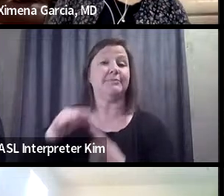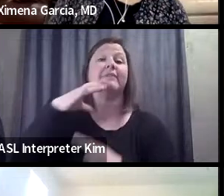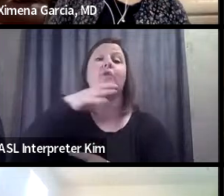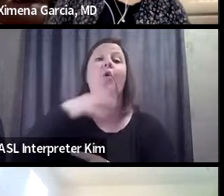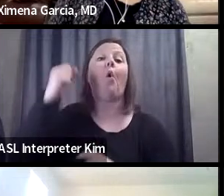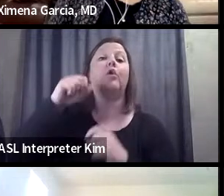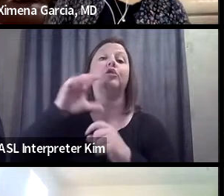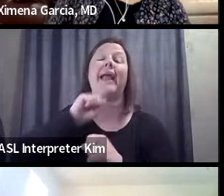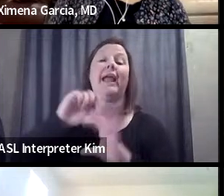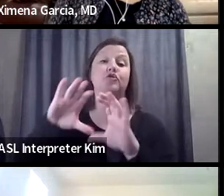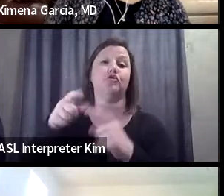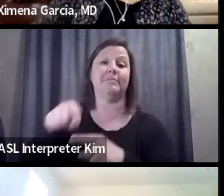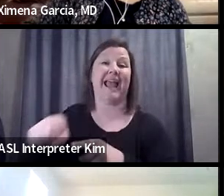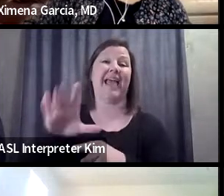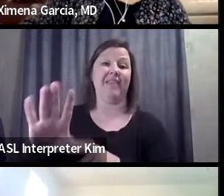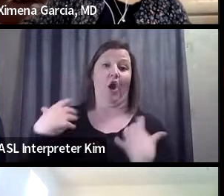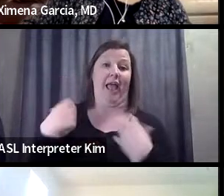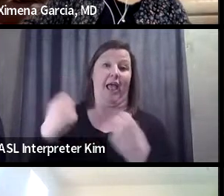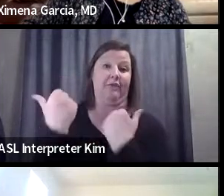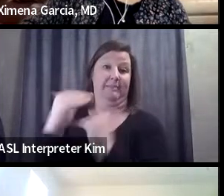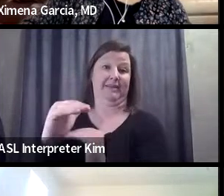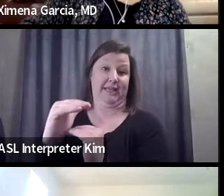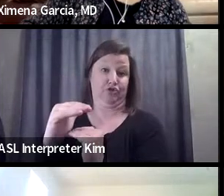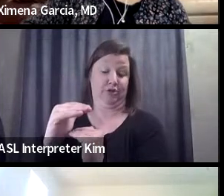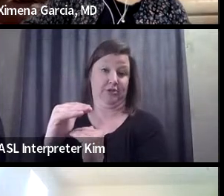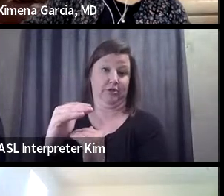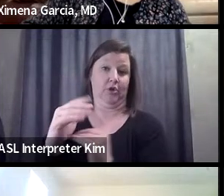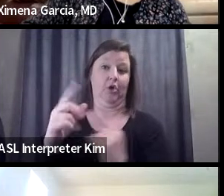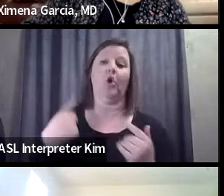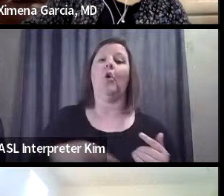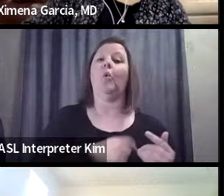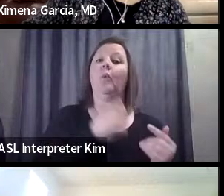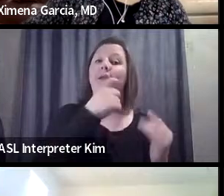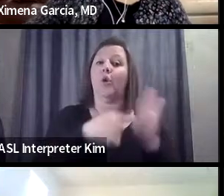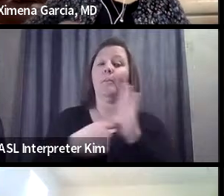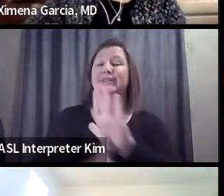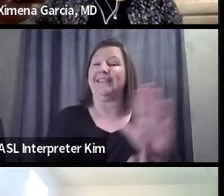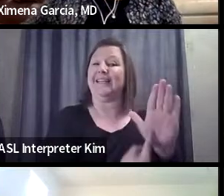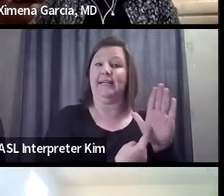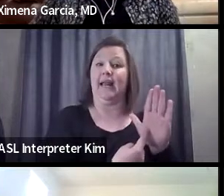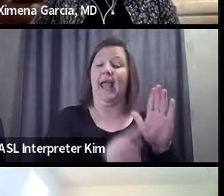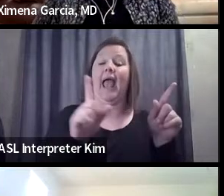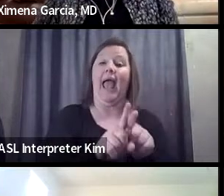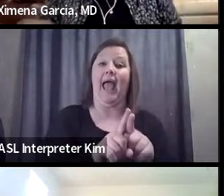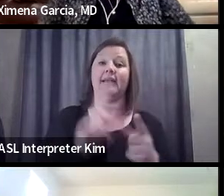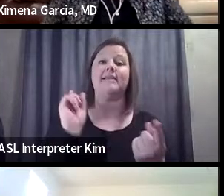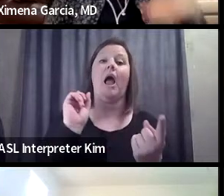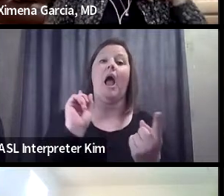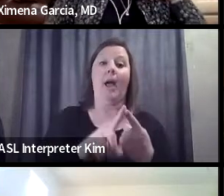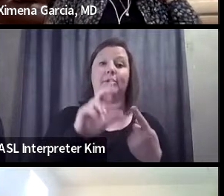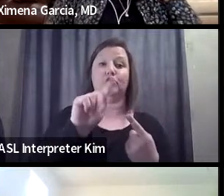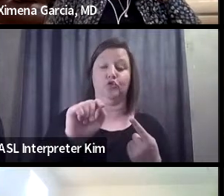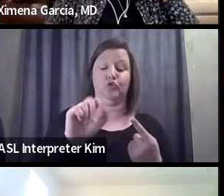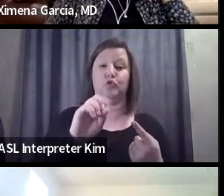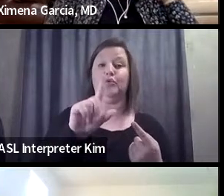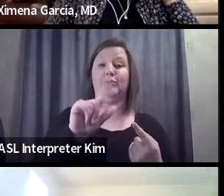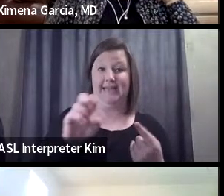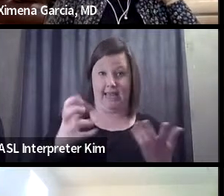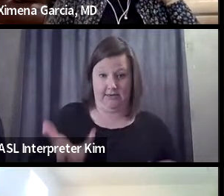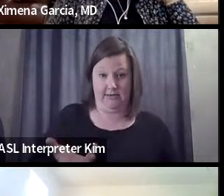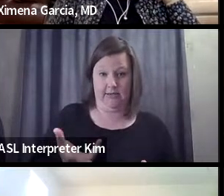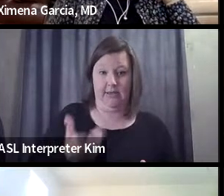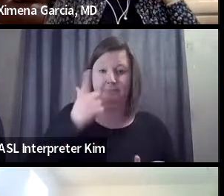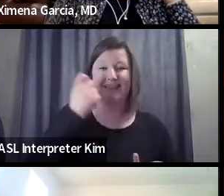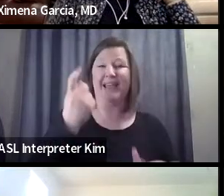So because of those limitations, we don't present it as up to date, because that wouldn't be an accurate picture of what the data can really tell you.